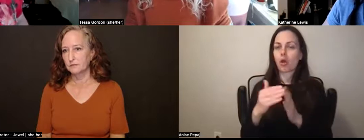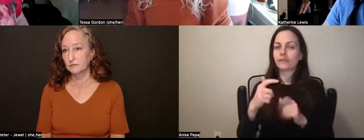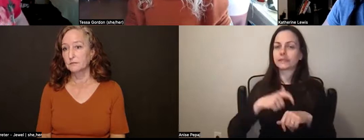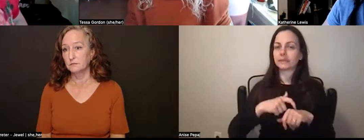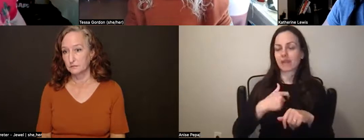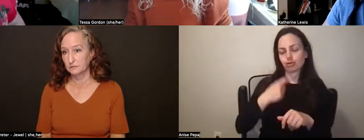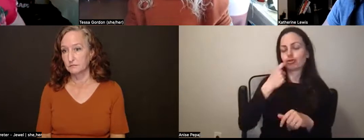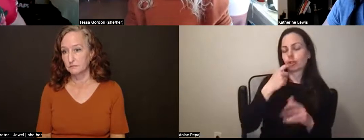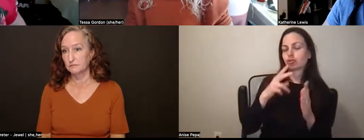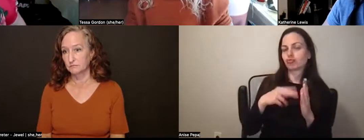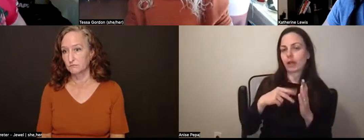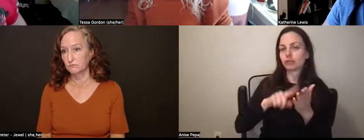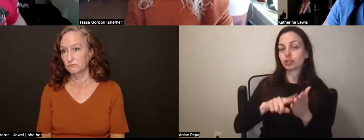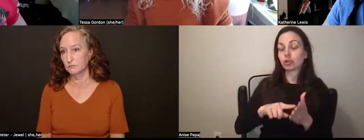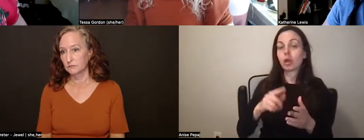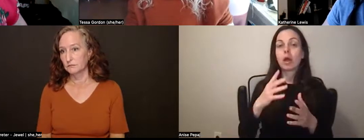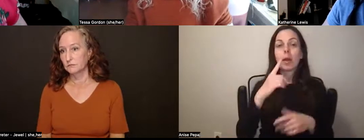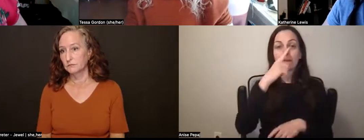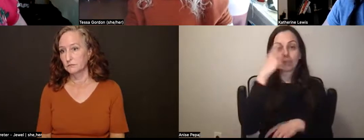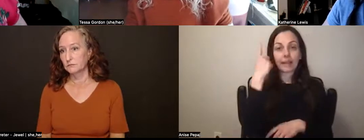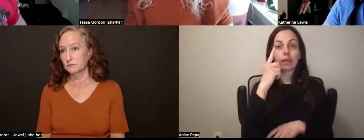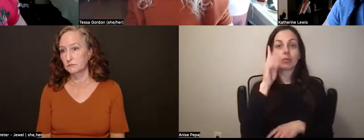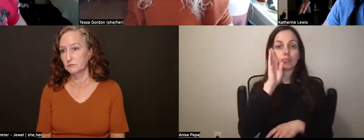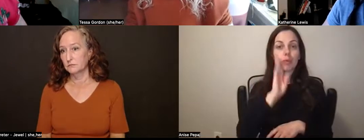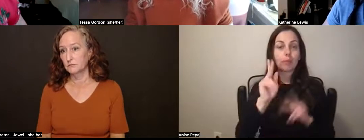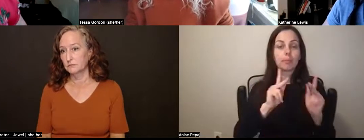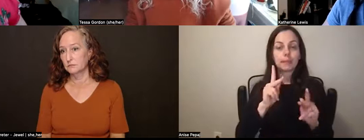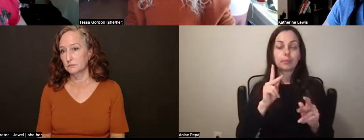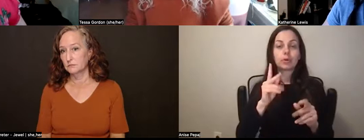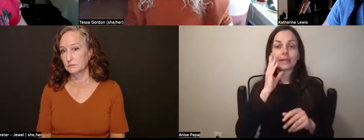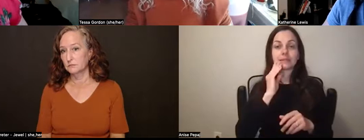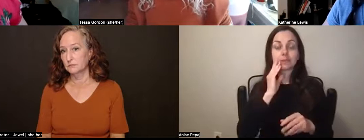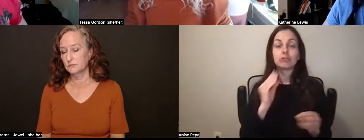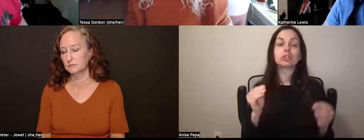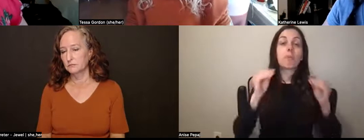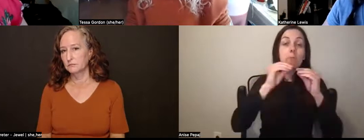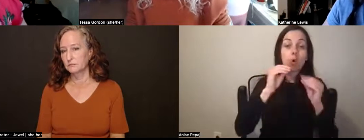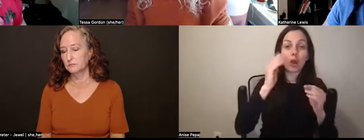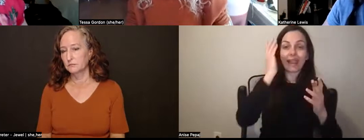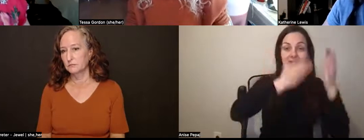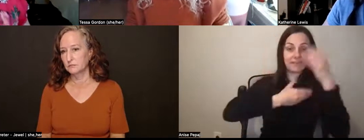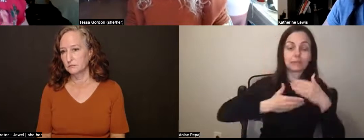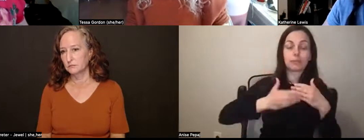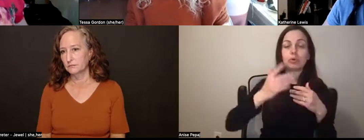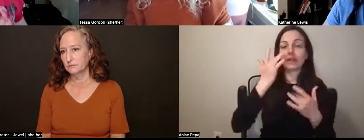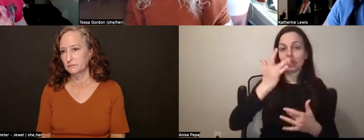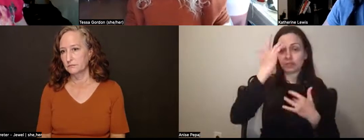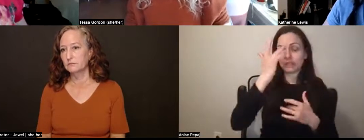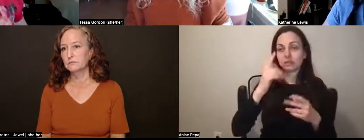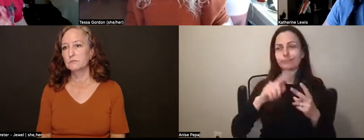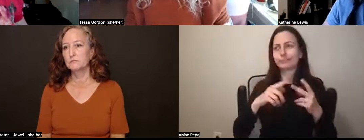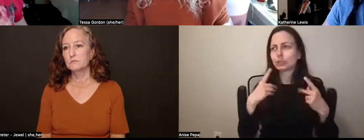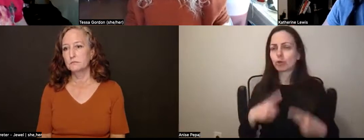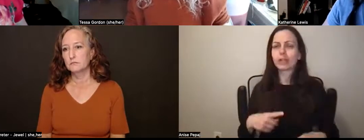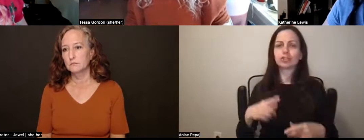in research, that Black and brown people suffer from invisible illnesses more, right? Depression and other mental health